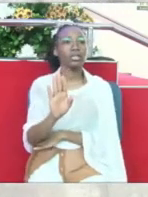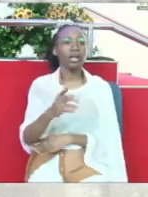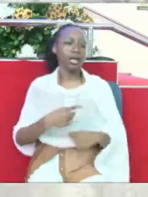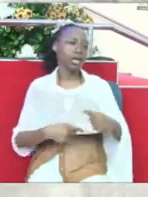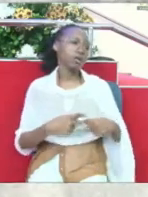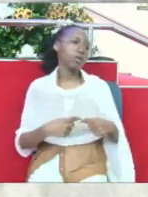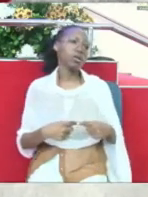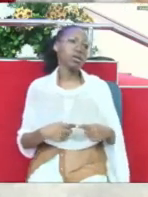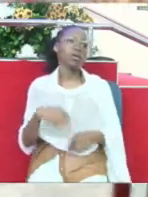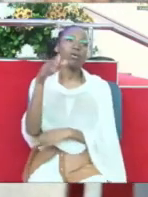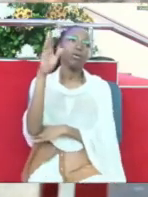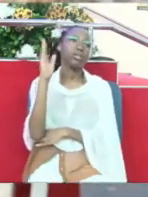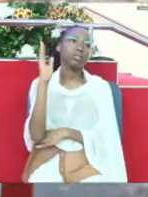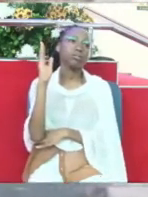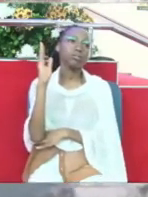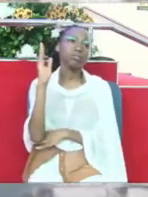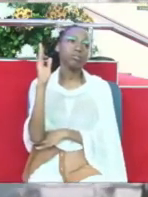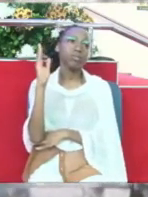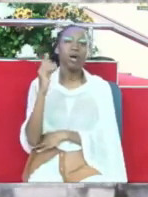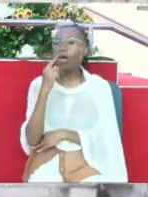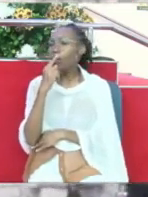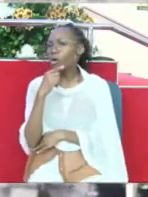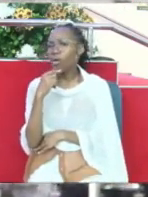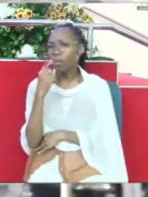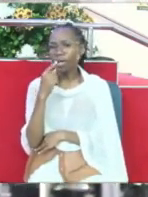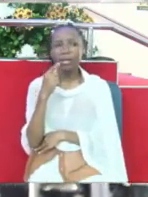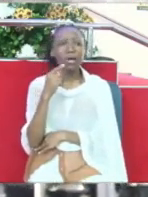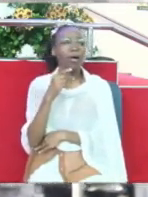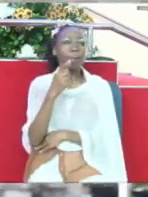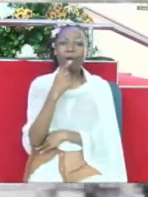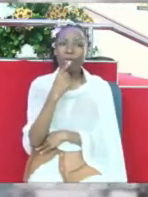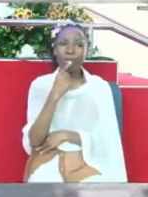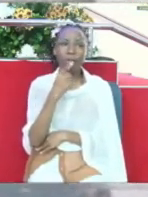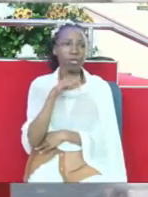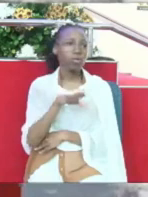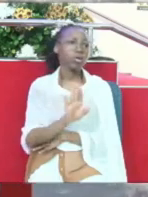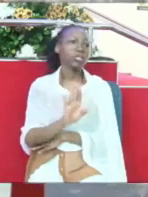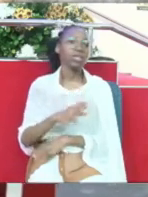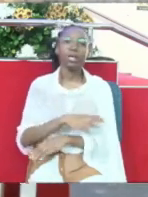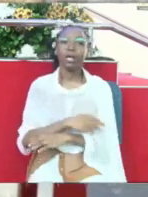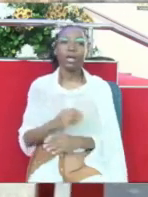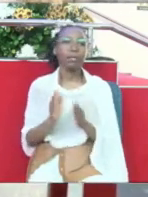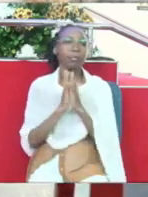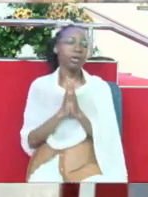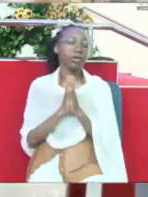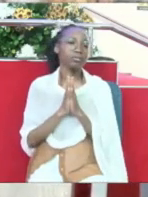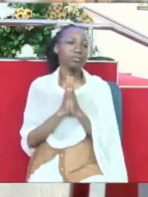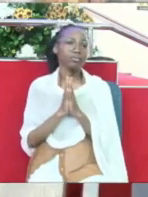in the balcony, lift your voice and call his name. Because he is here today. He is